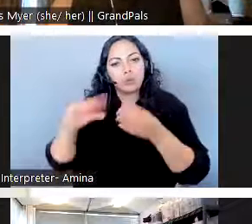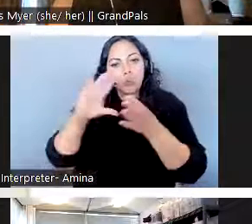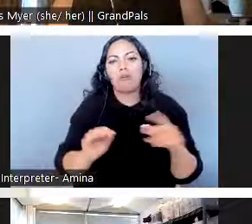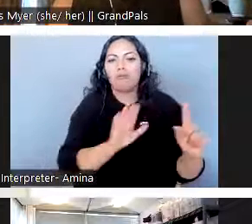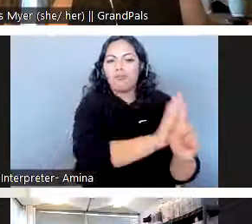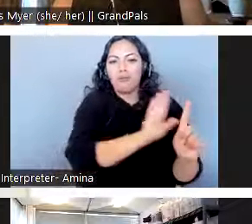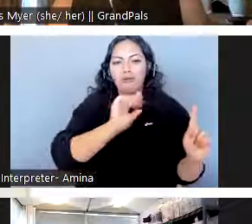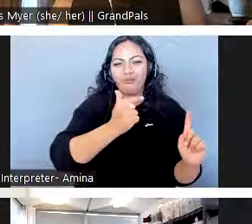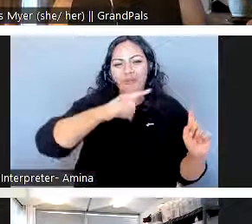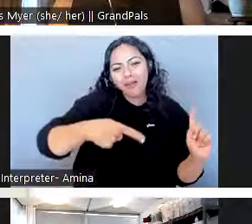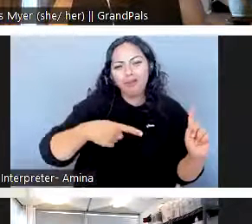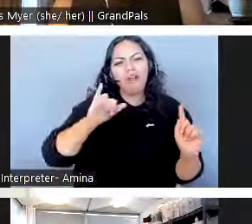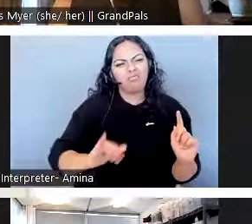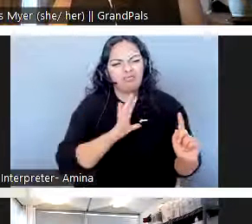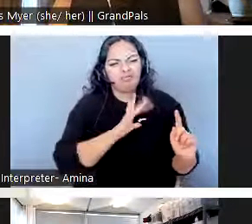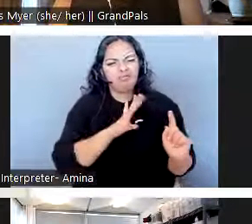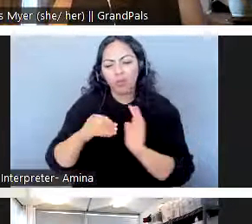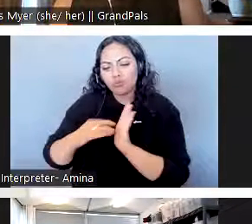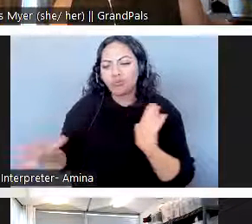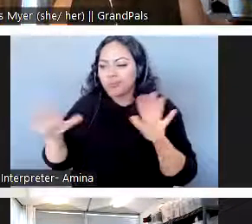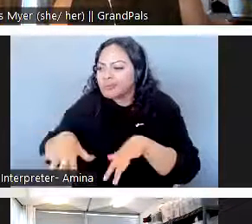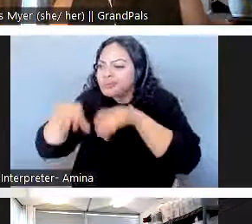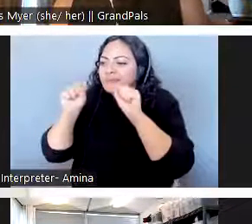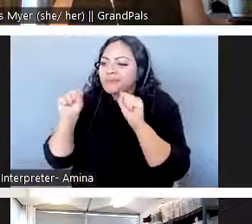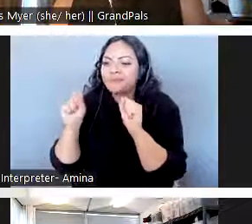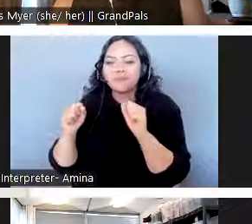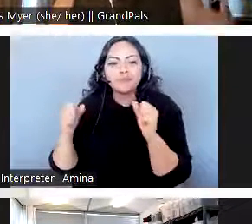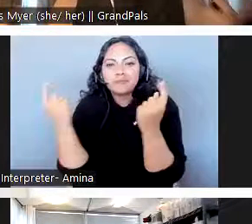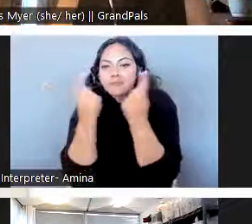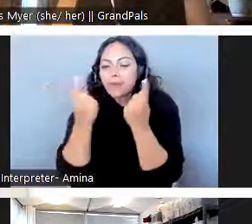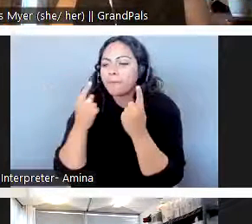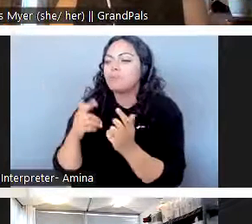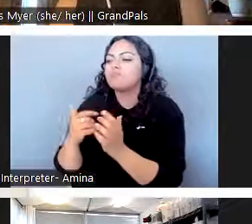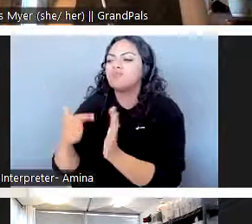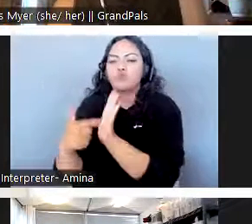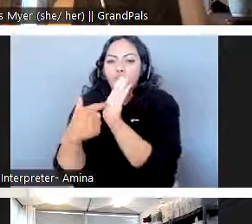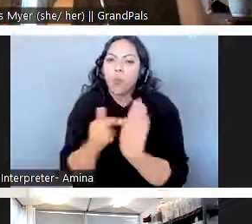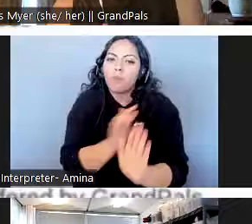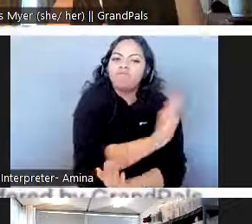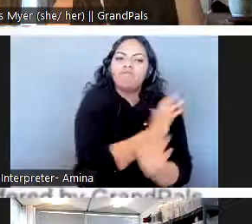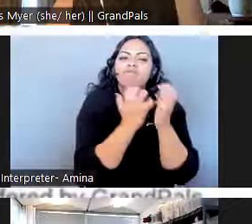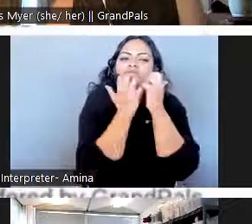and showcasing all the incredible people within the community. So if you go to the next slide,